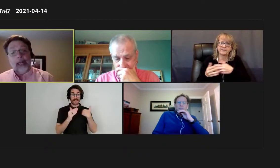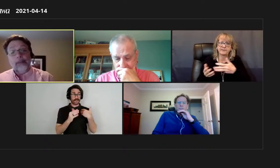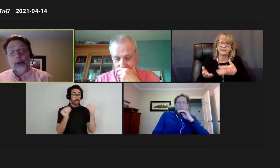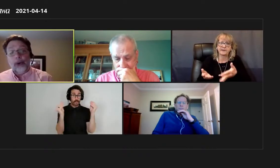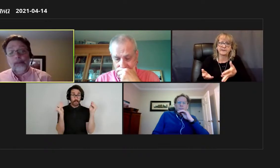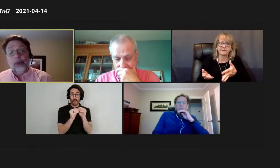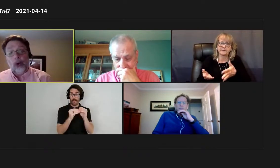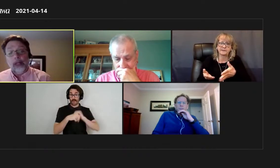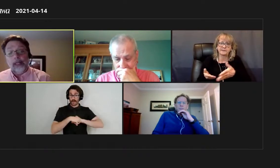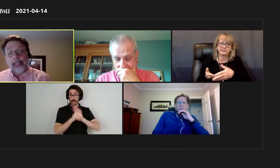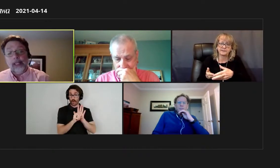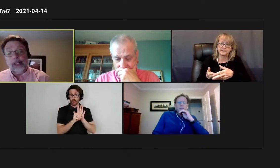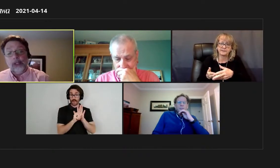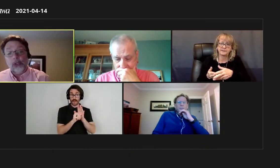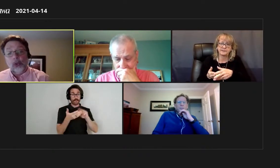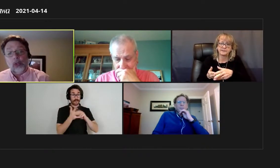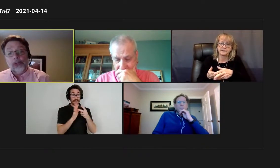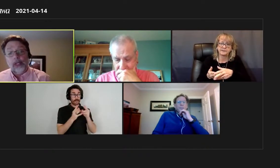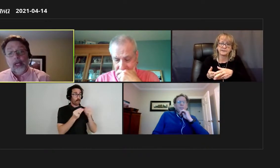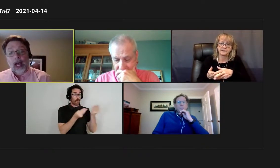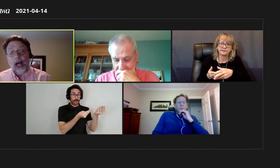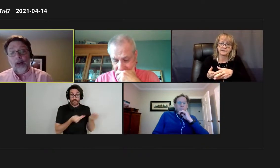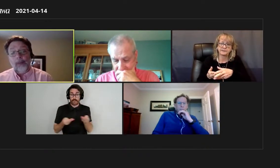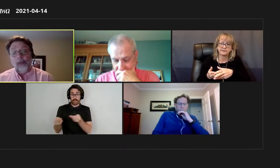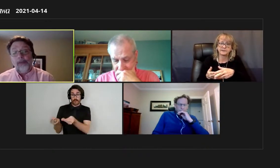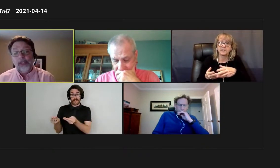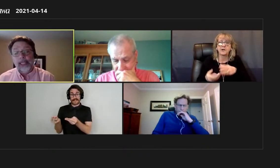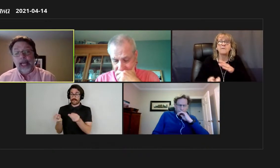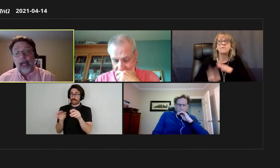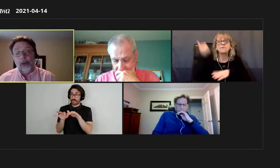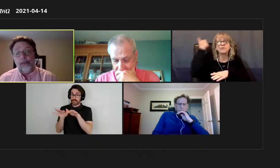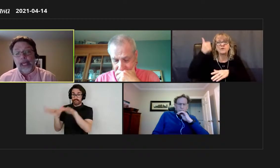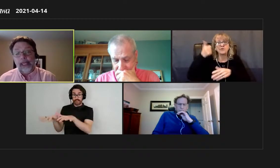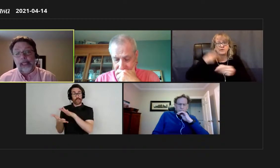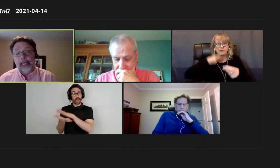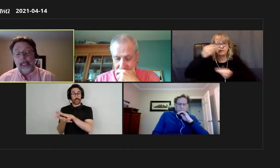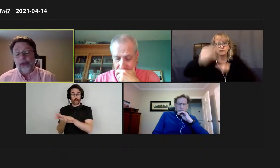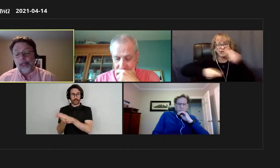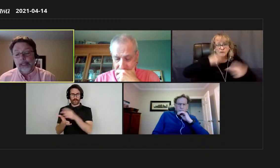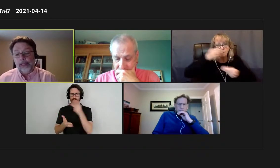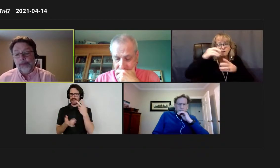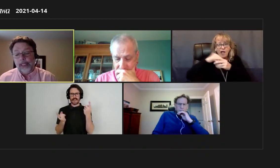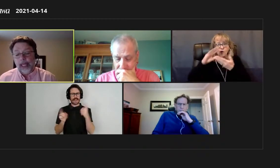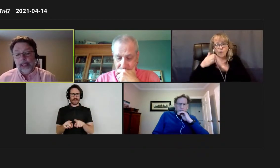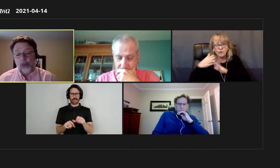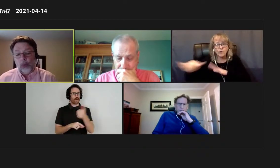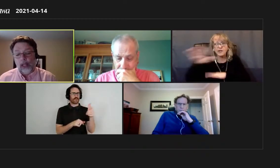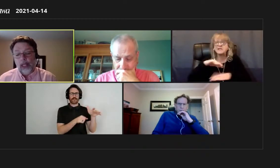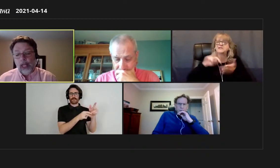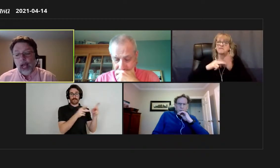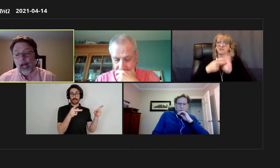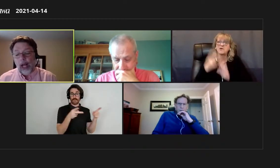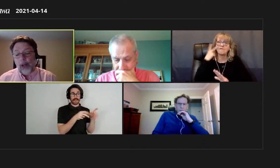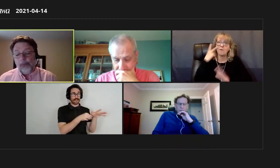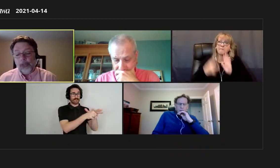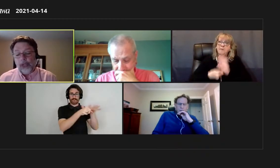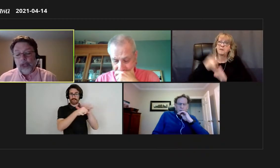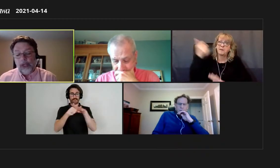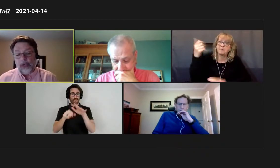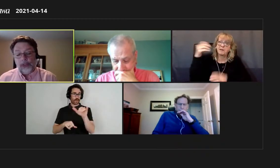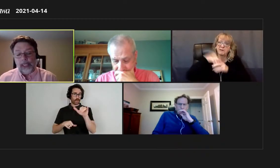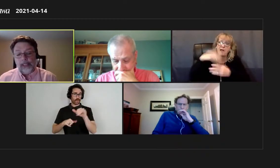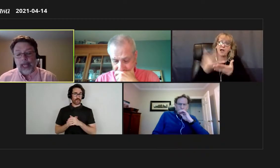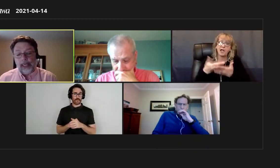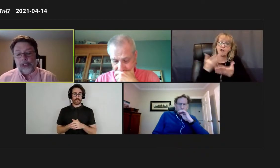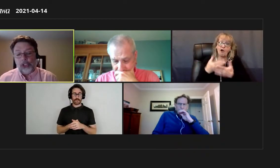get imported into schools. And we've seen that repeatedly, and other places have seen that as well. The good